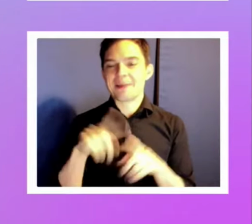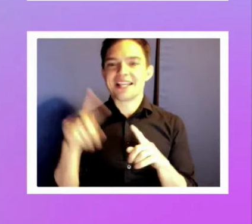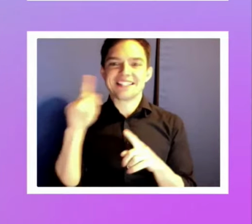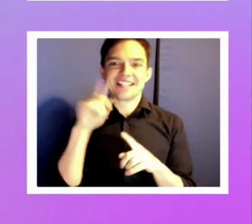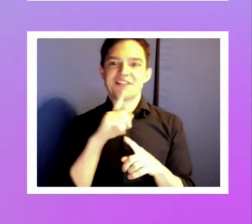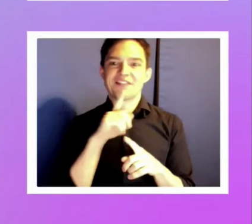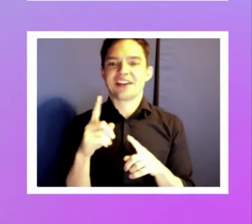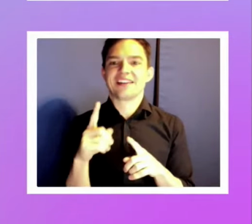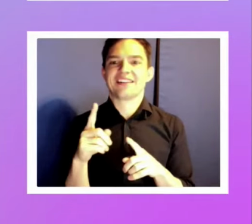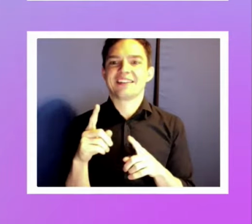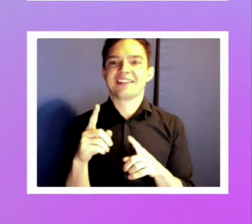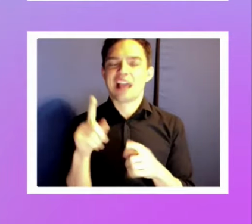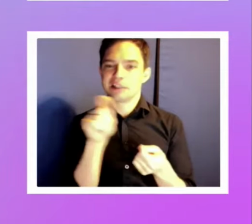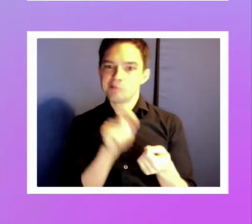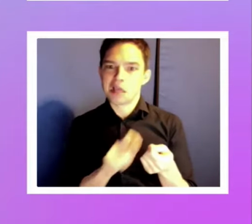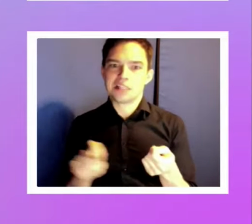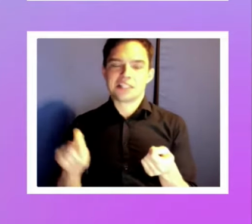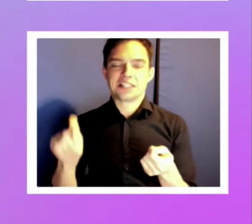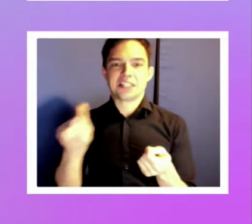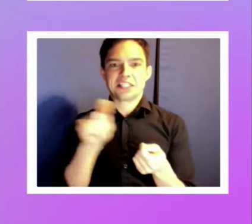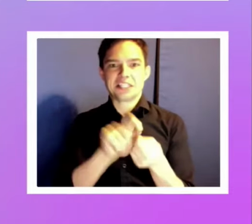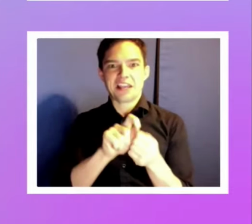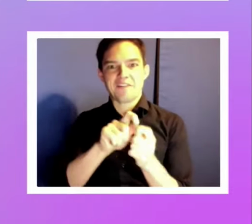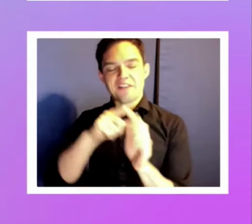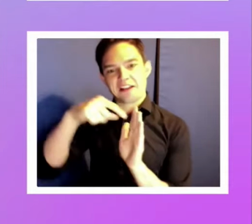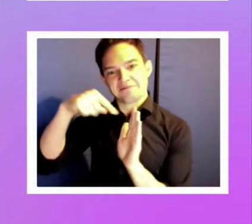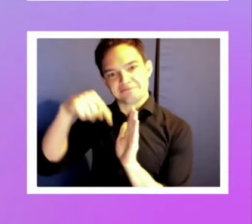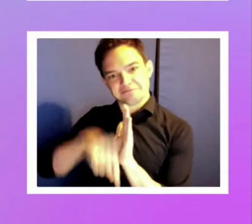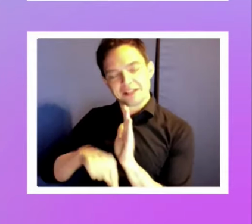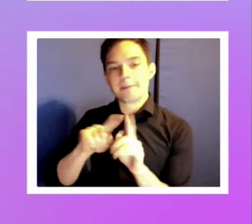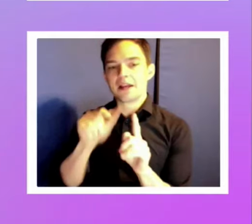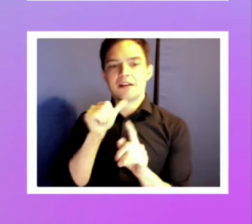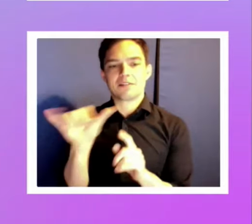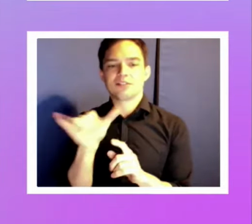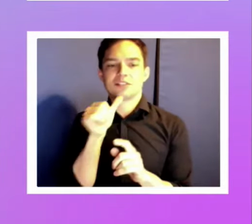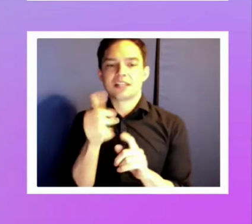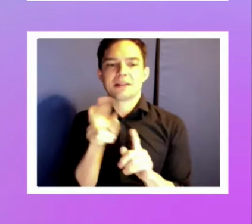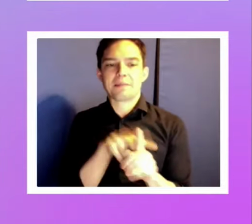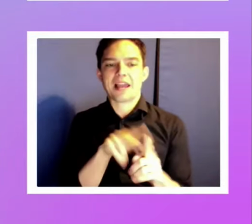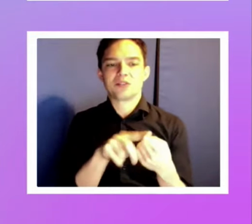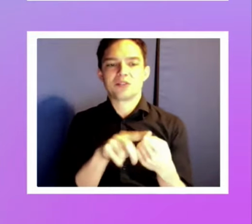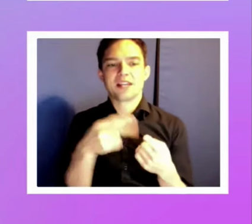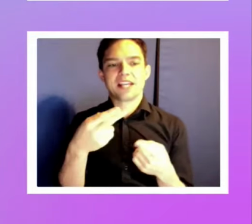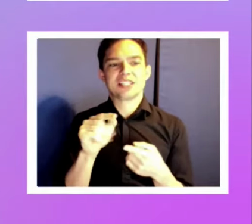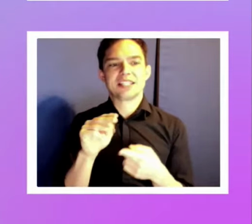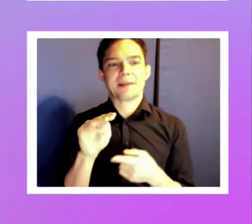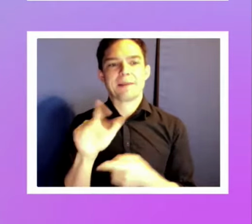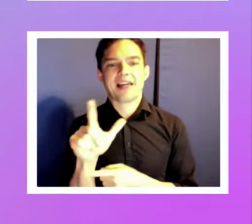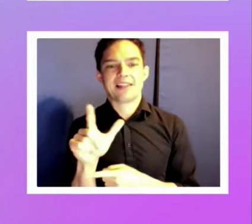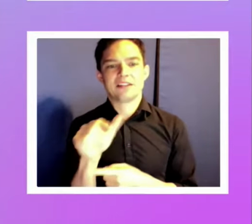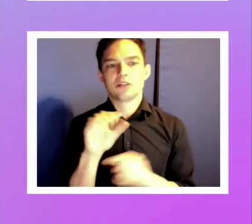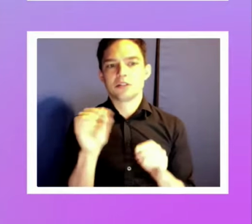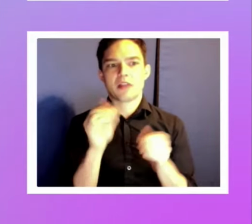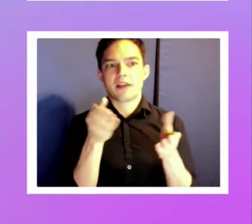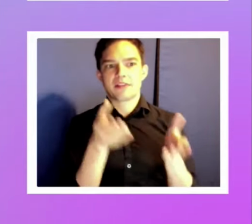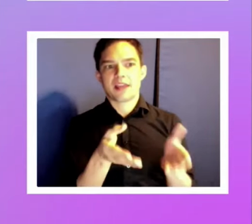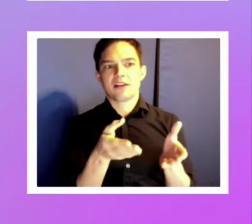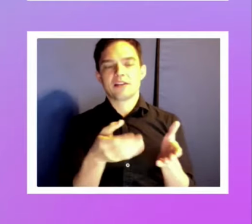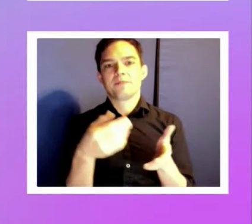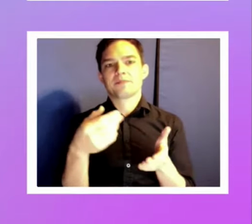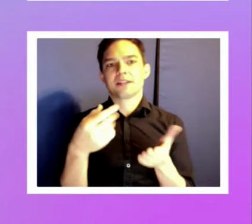very specific, but it also does not apply to HTML. There's nothing in here about